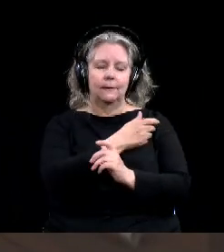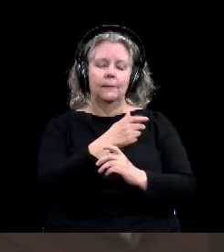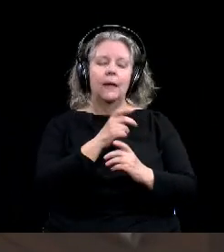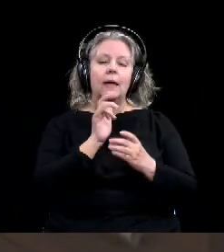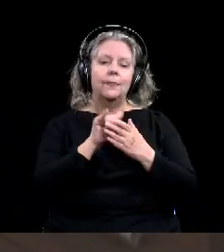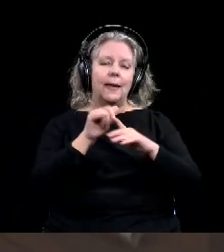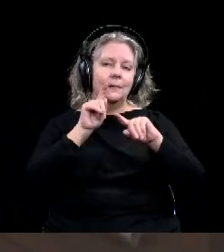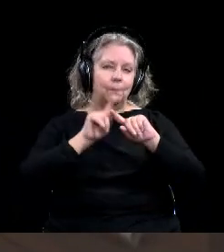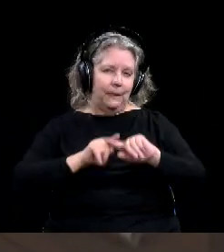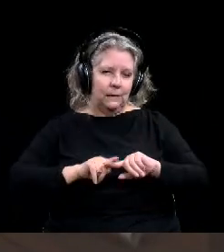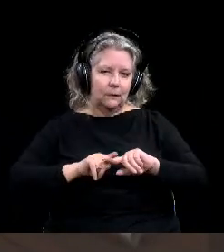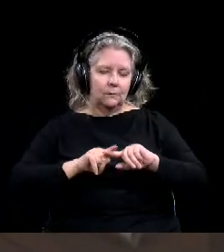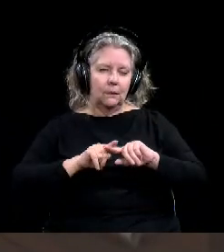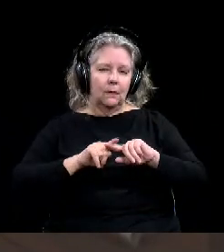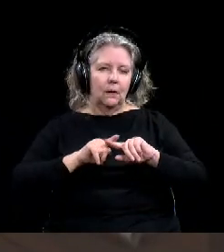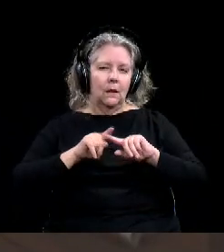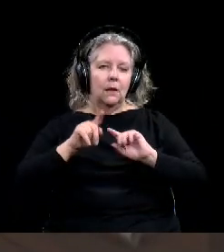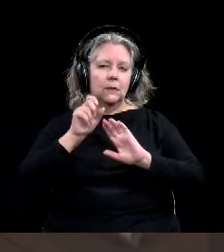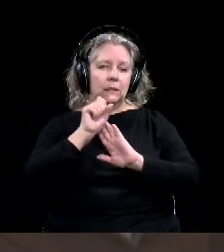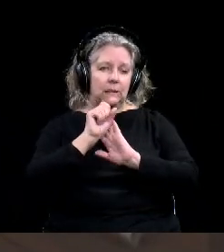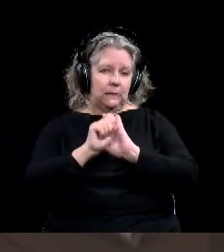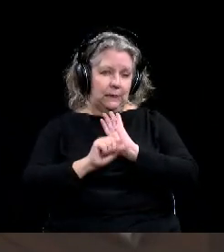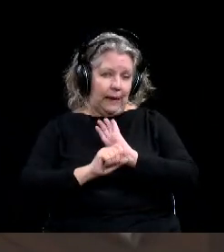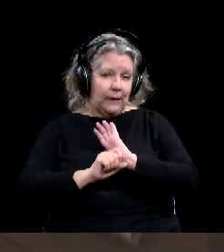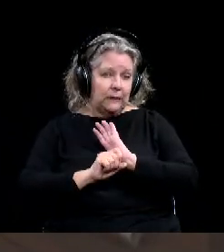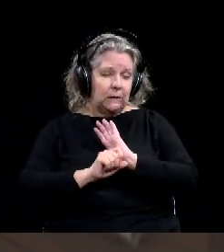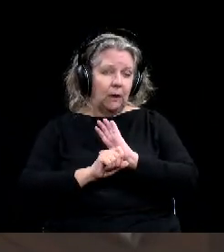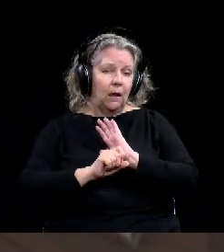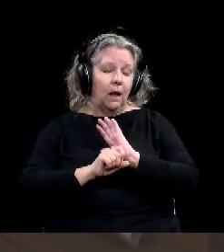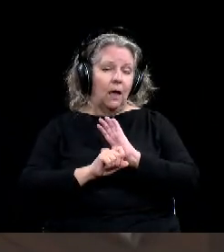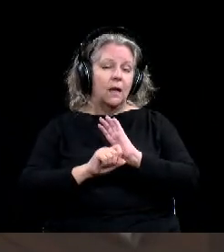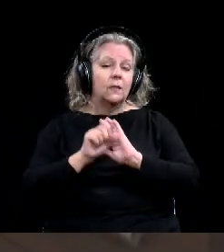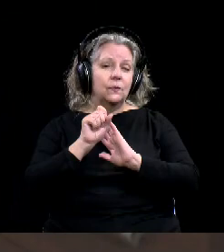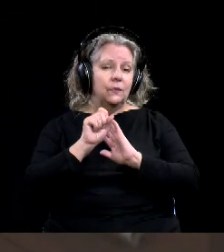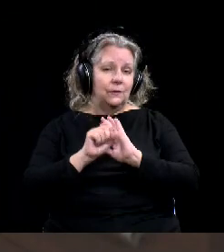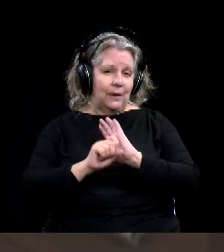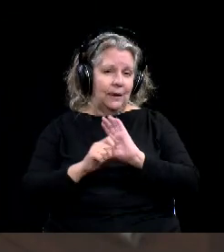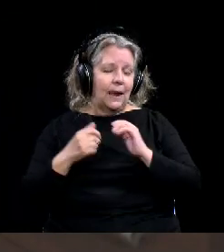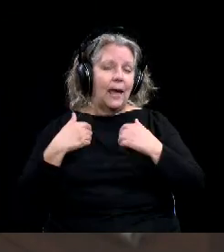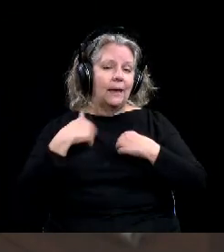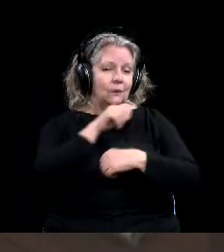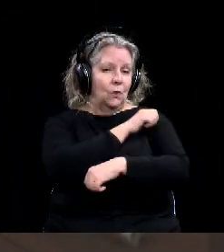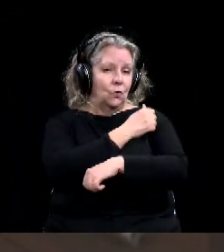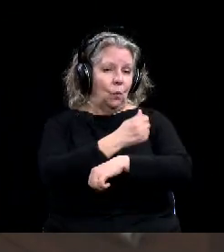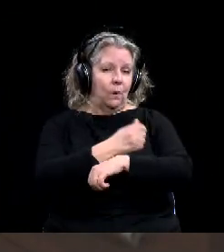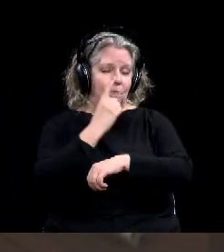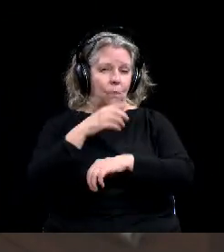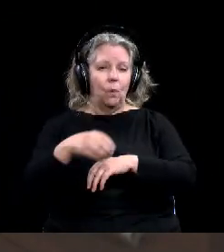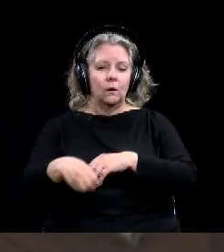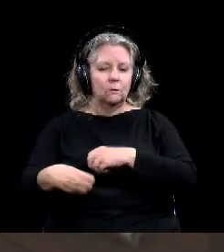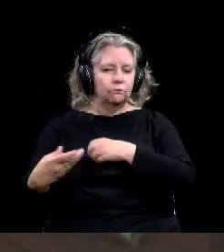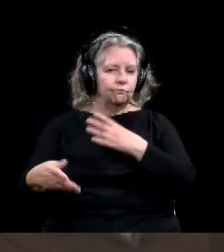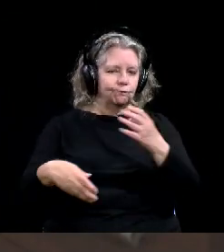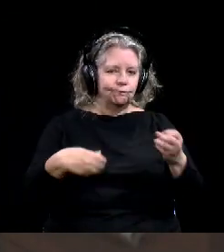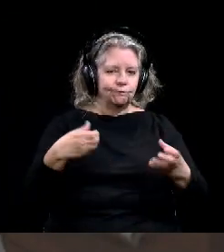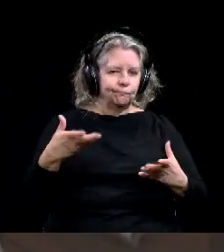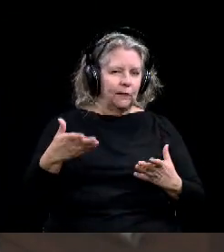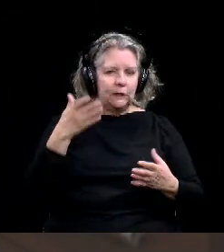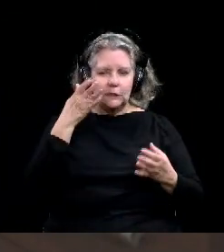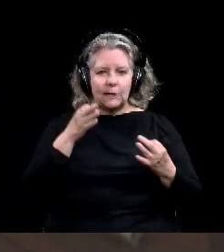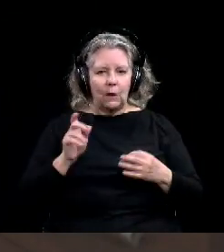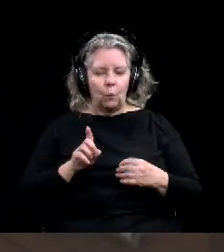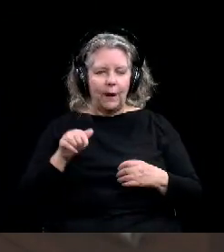distributes and has authority in making those decisions. We do have a team of folks here in McLennan County who are trying to put